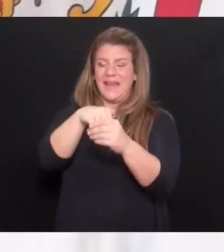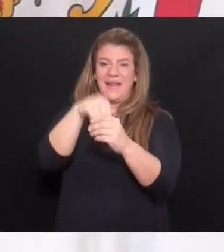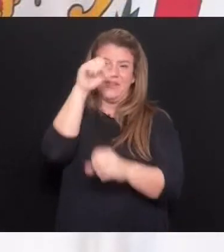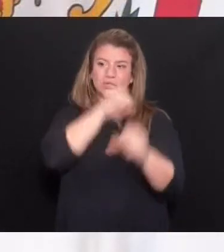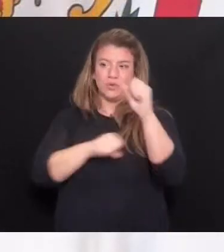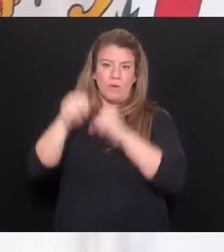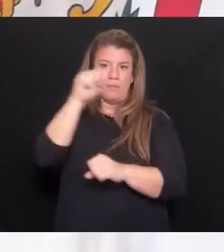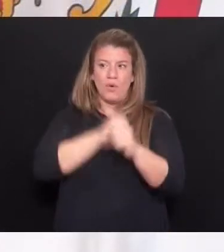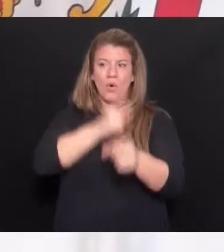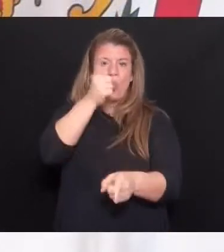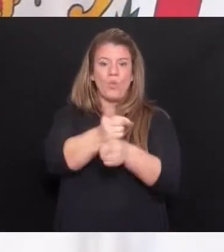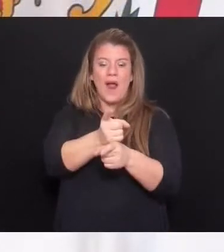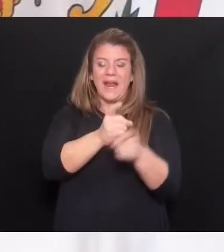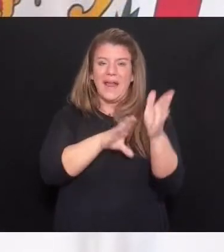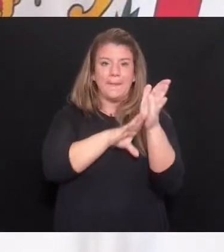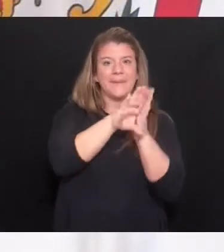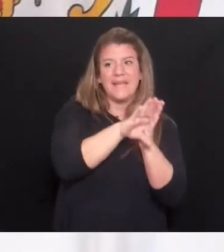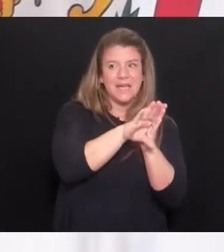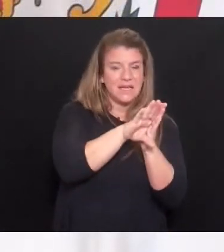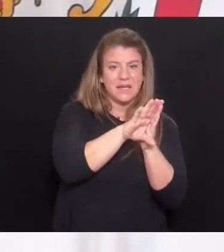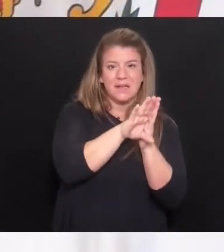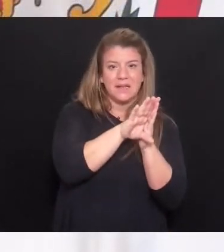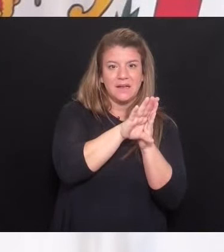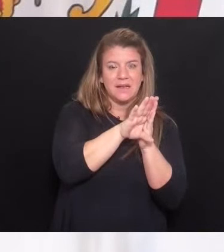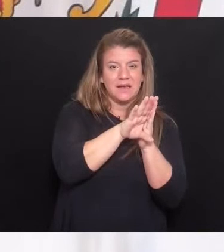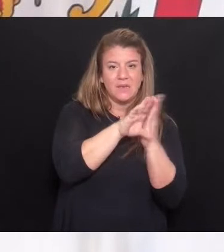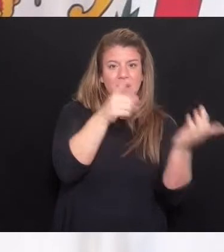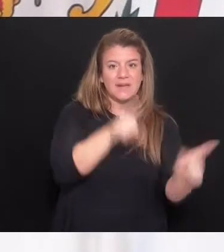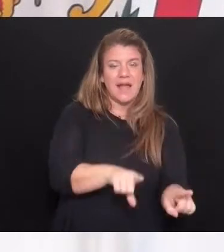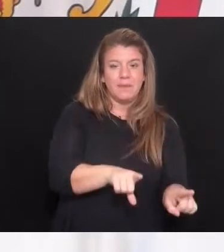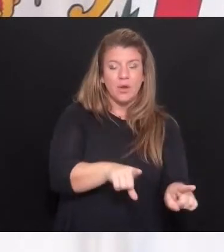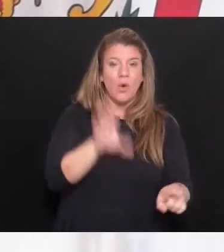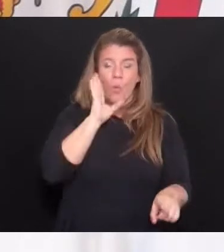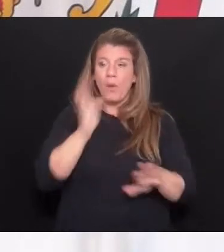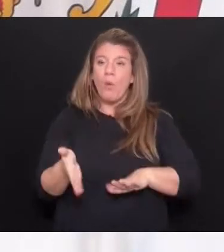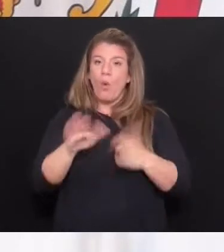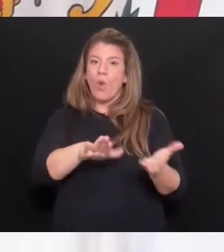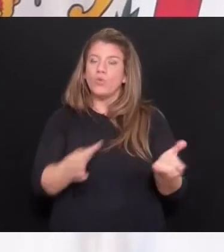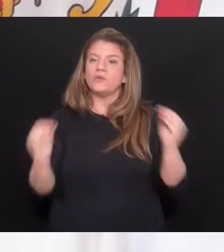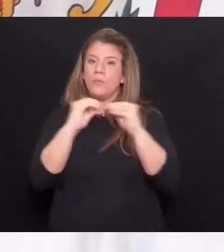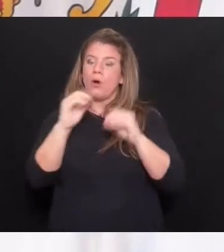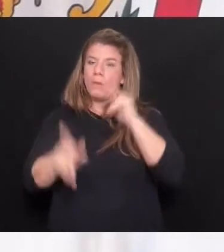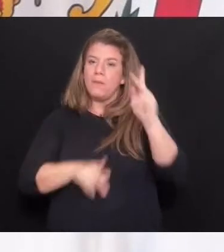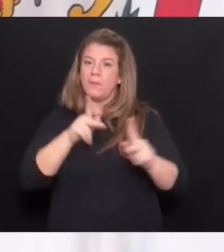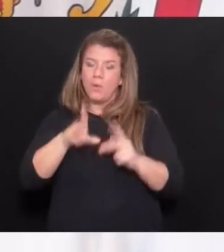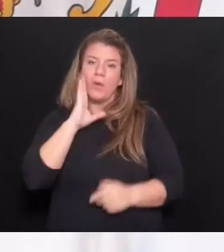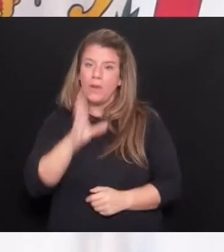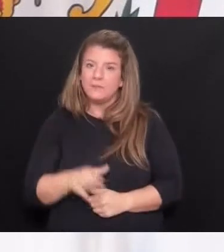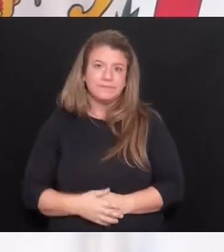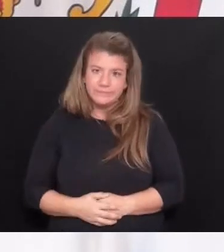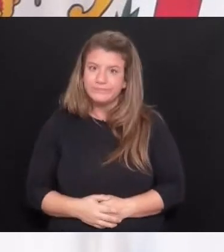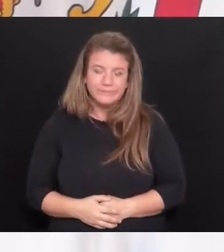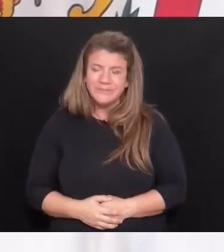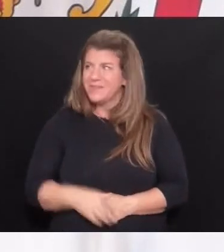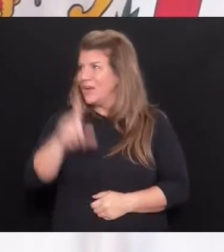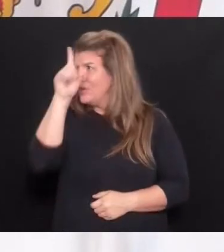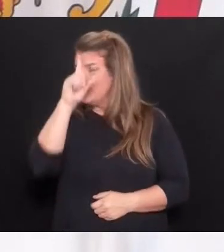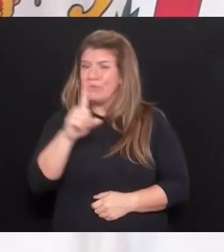of the surge right now. We're going to lose a bunch more people, West Virginia. There's no question about